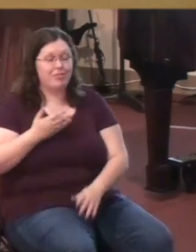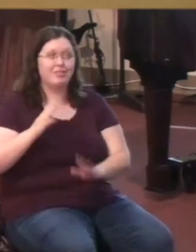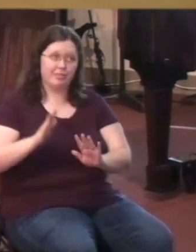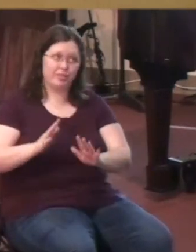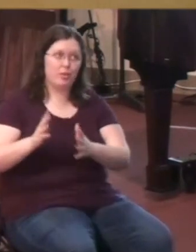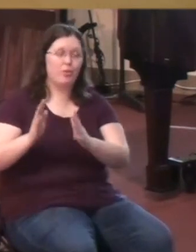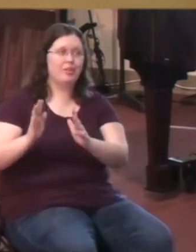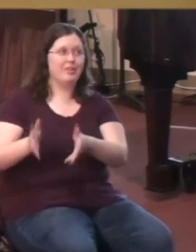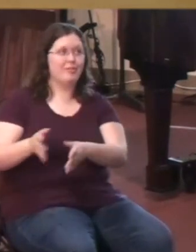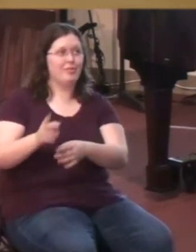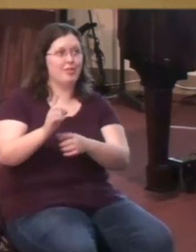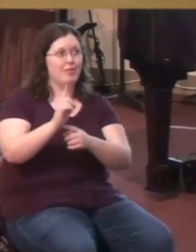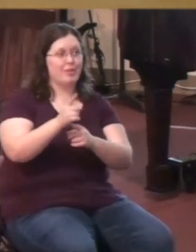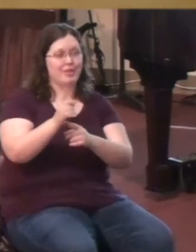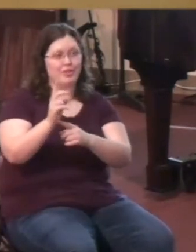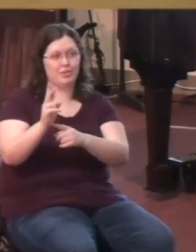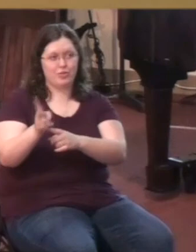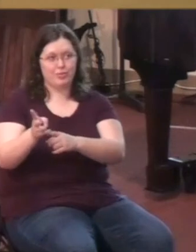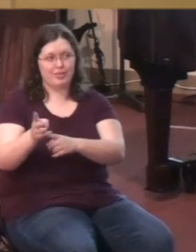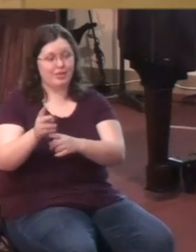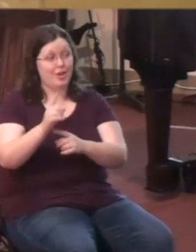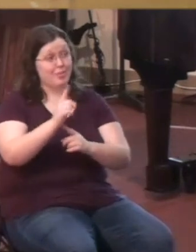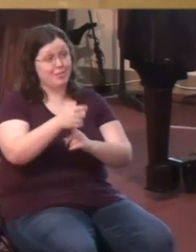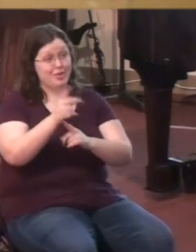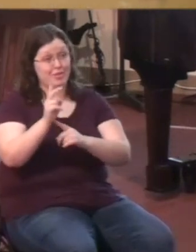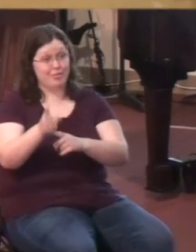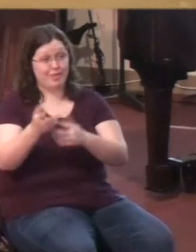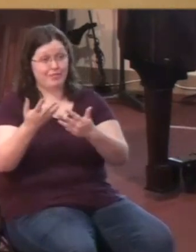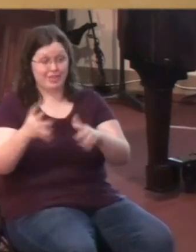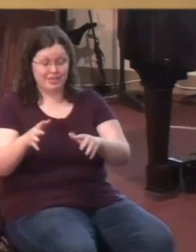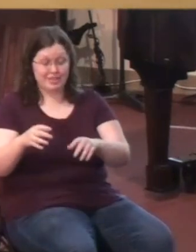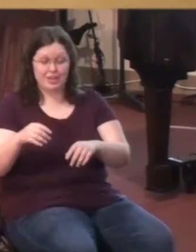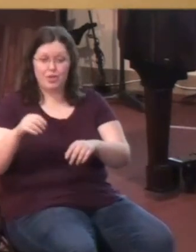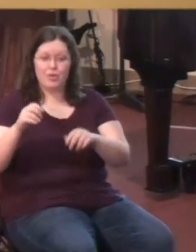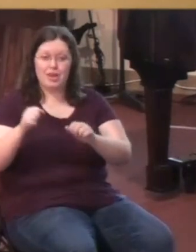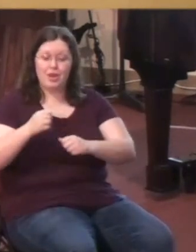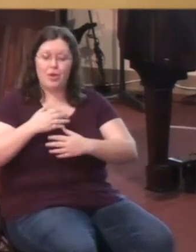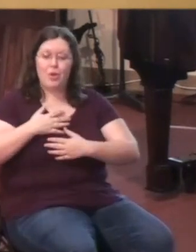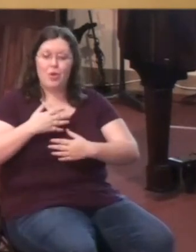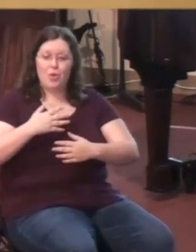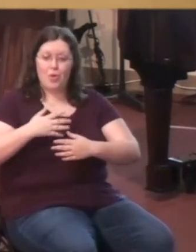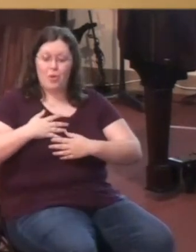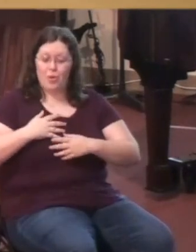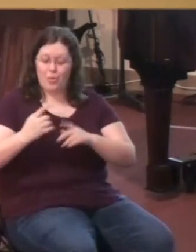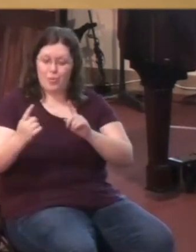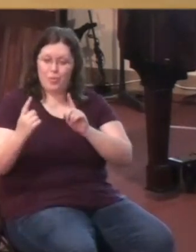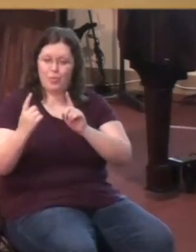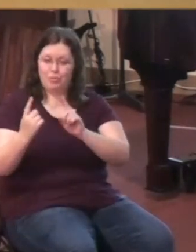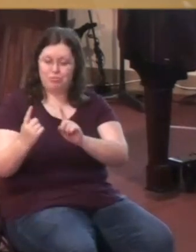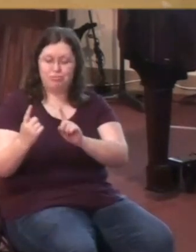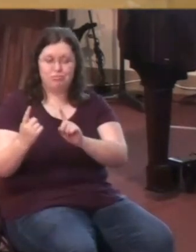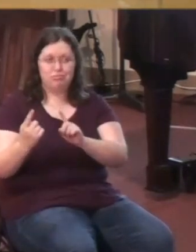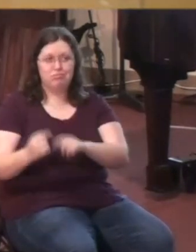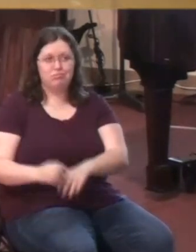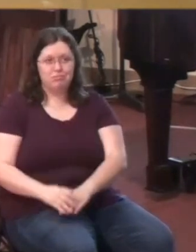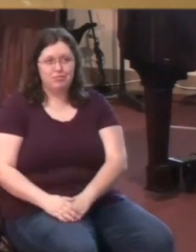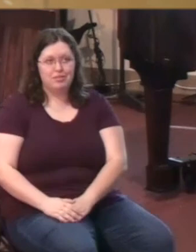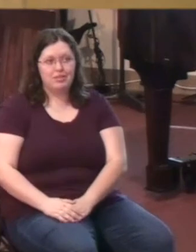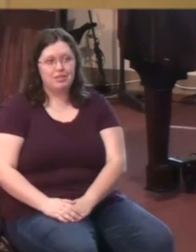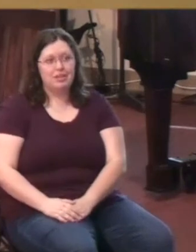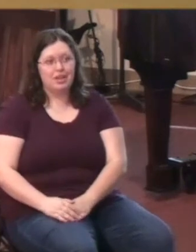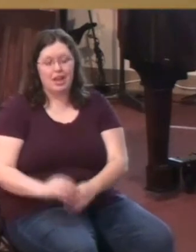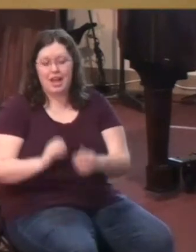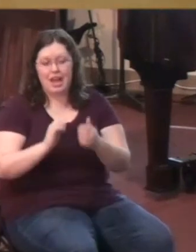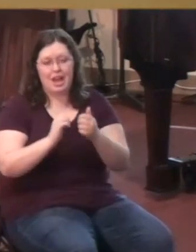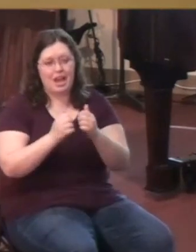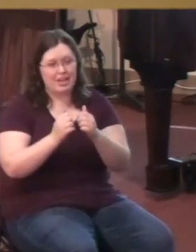2 minutes. After that 2 minutes, then we can get to start to breathe and be again. Now, this is how we navigate that